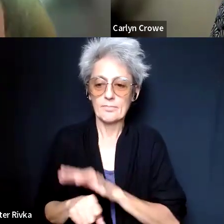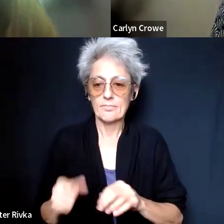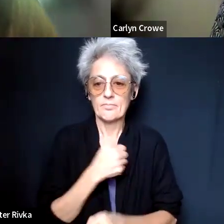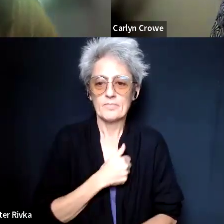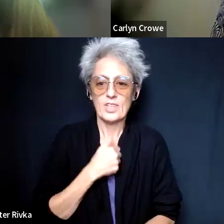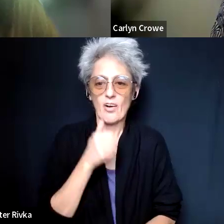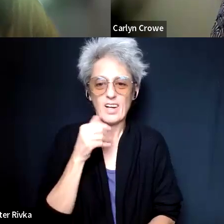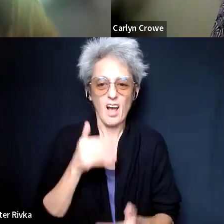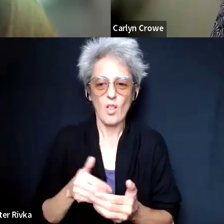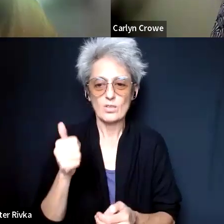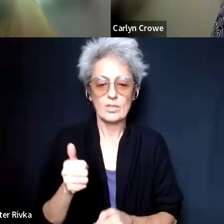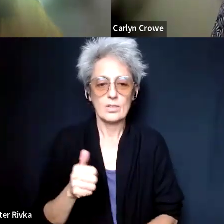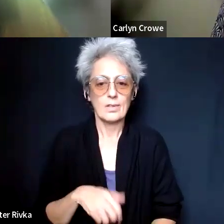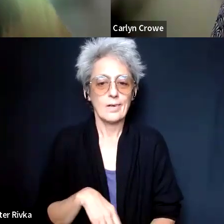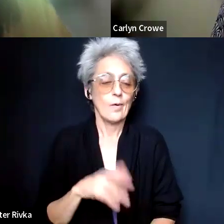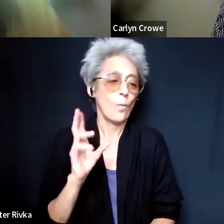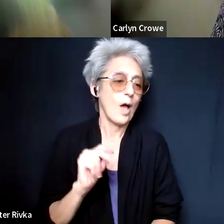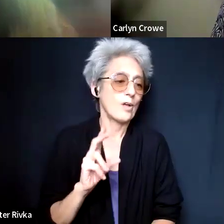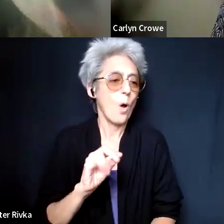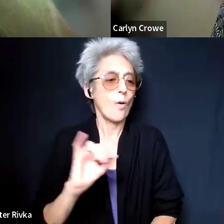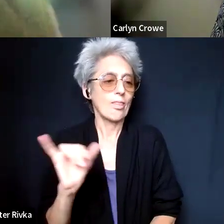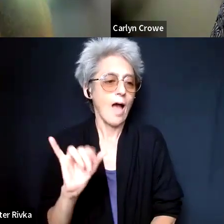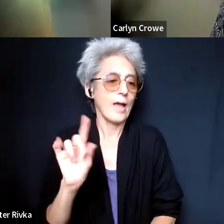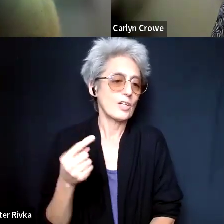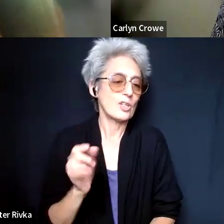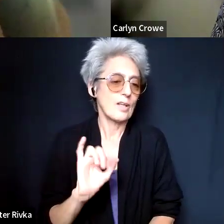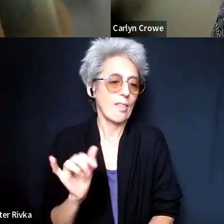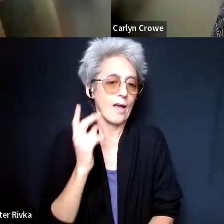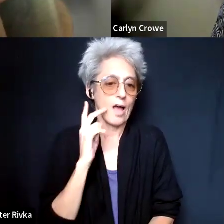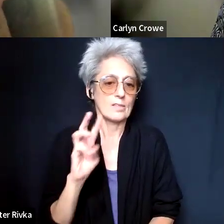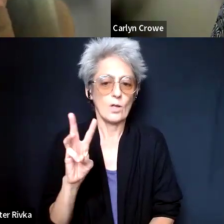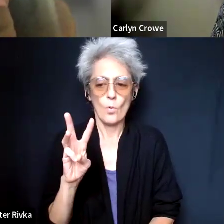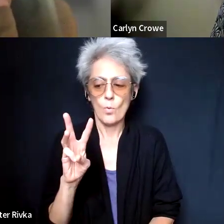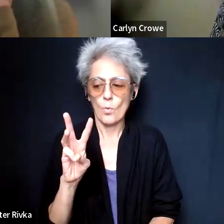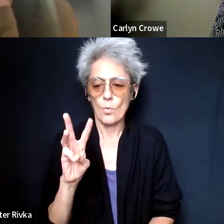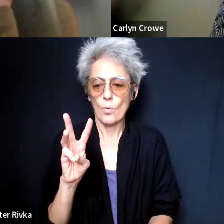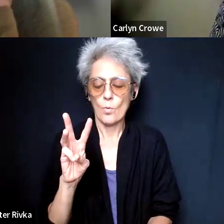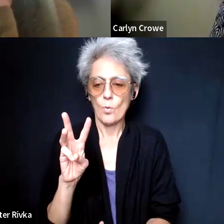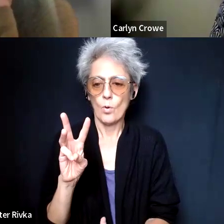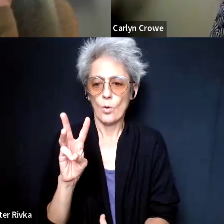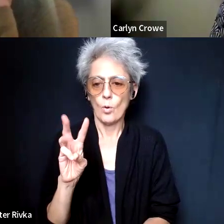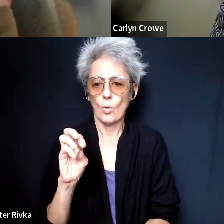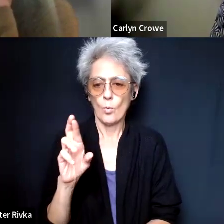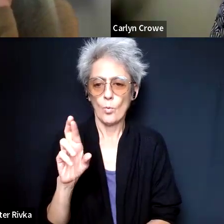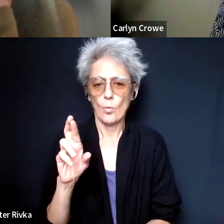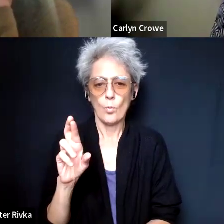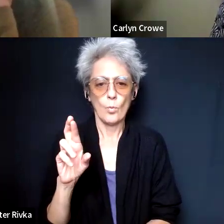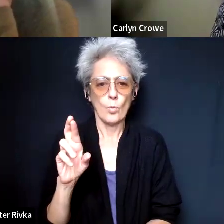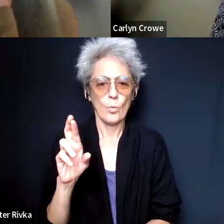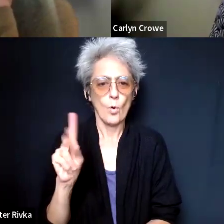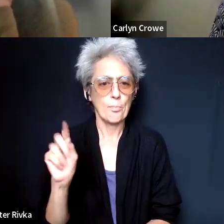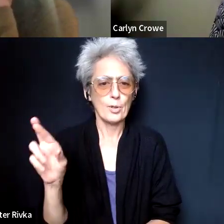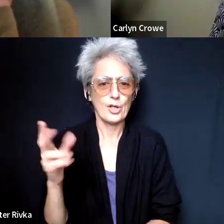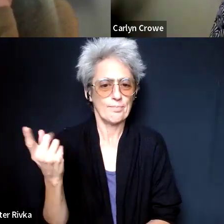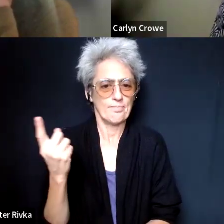closer. Well, no, I just I saw Wartburg, but I had no idea where Wartburg was, so it was kind of lost. Well, I'm